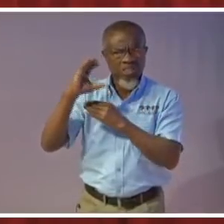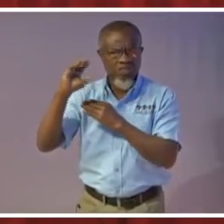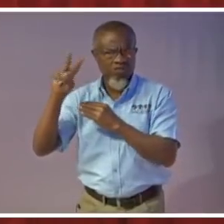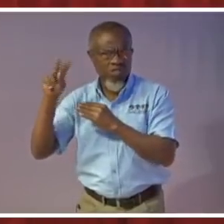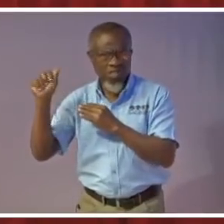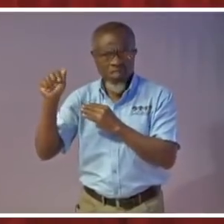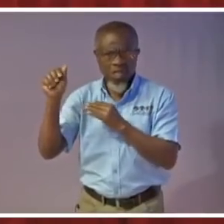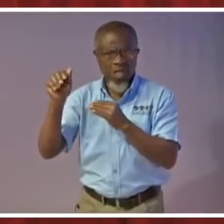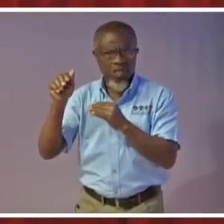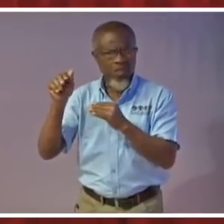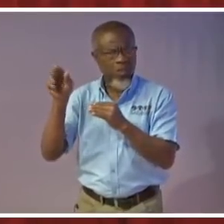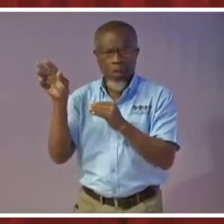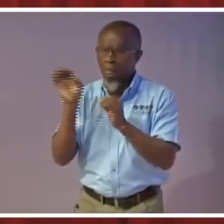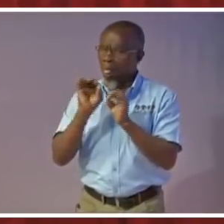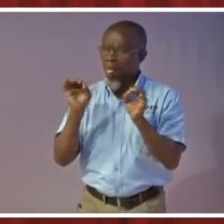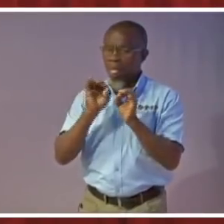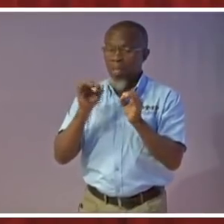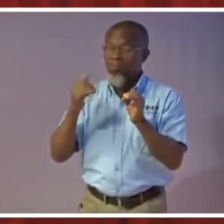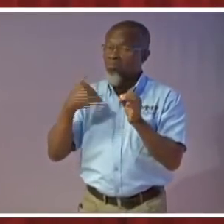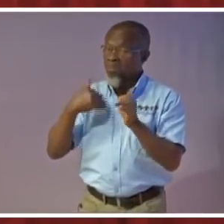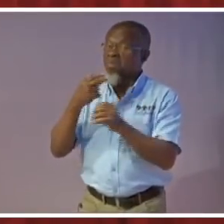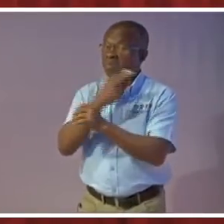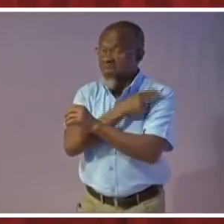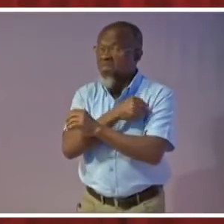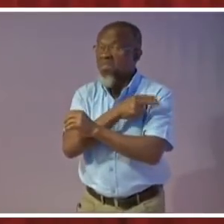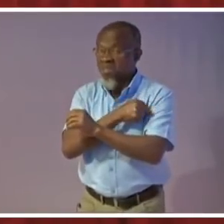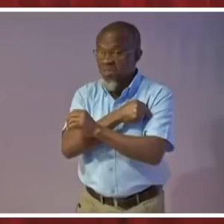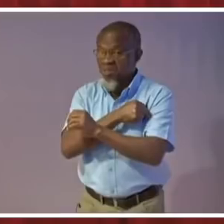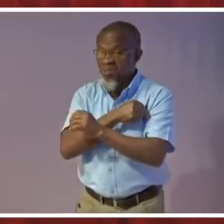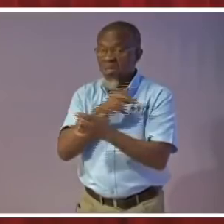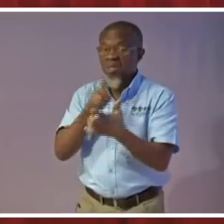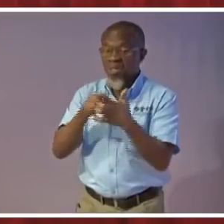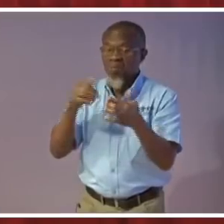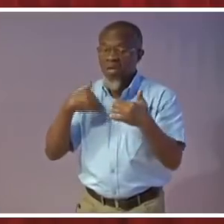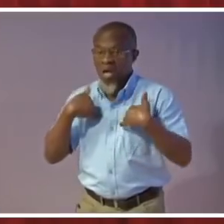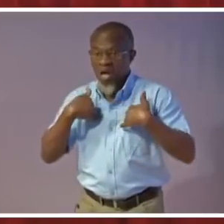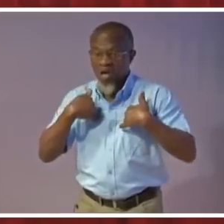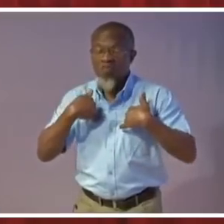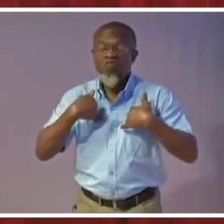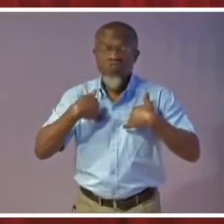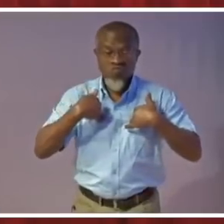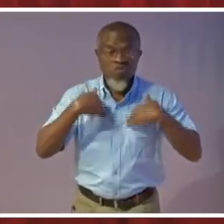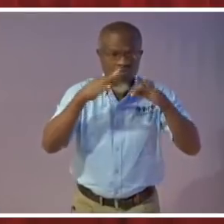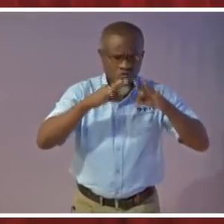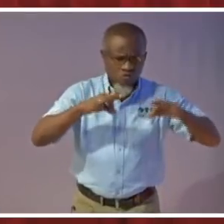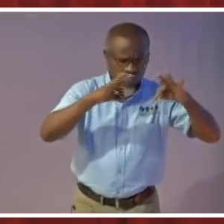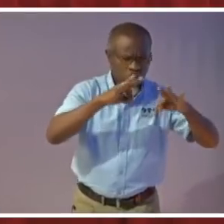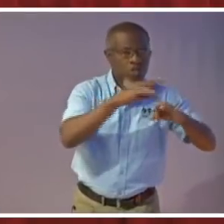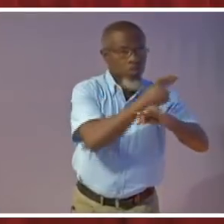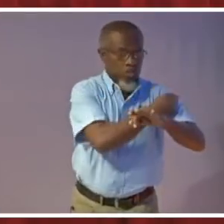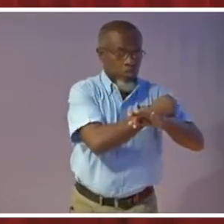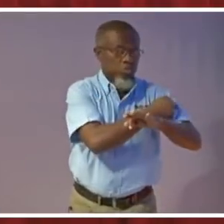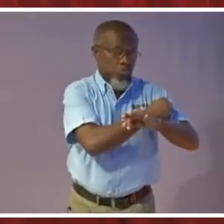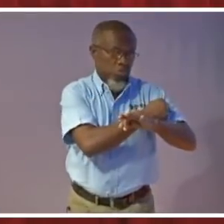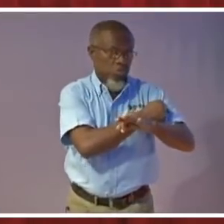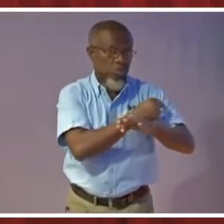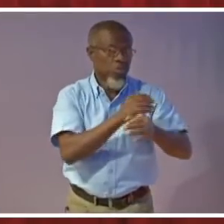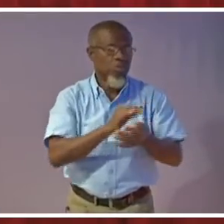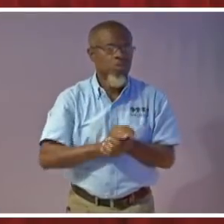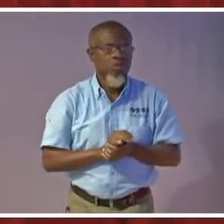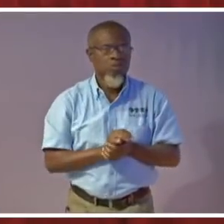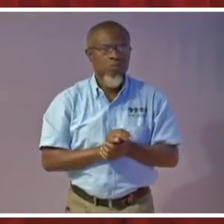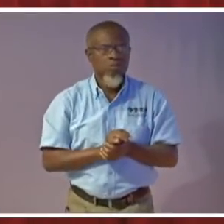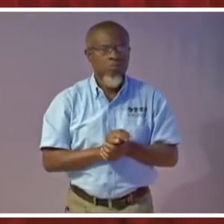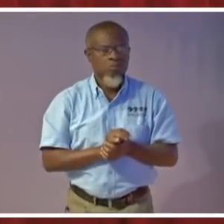Is a hospital, and then we have the field hospital, right? So. Yeah. Thank you,